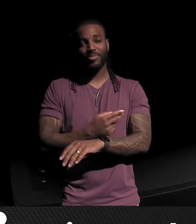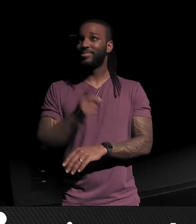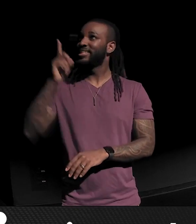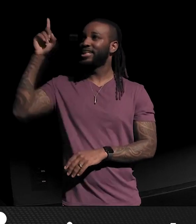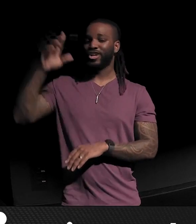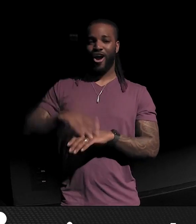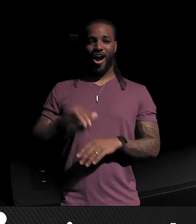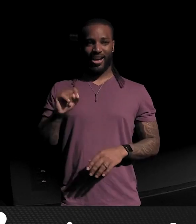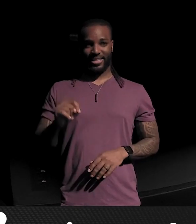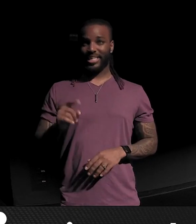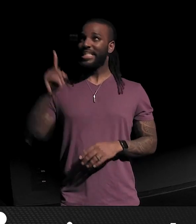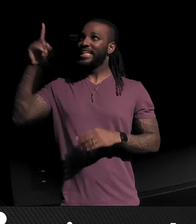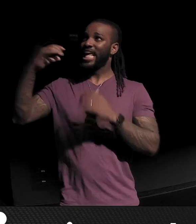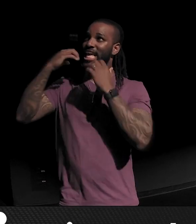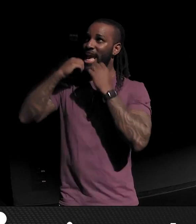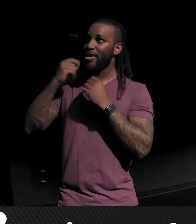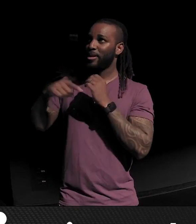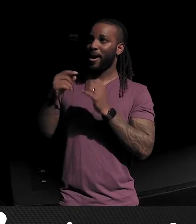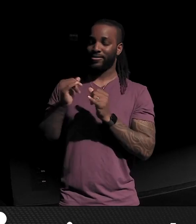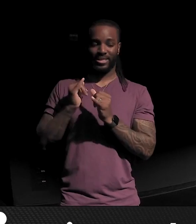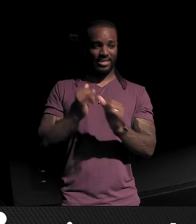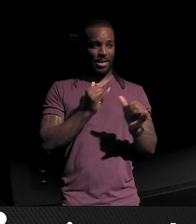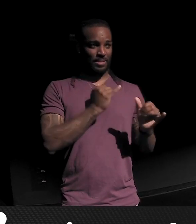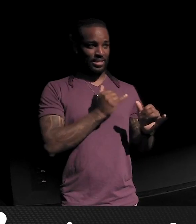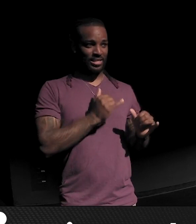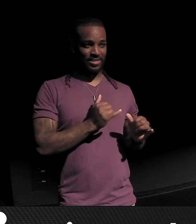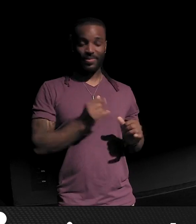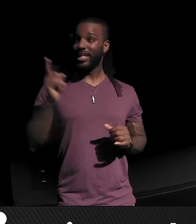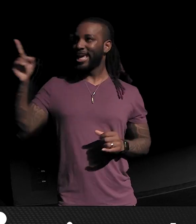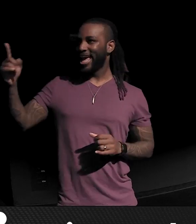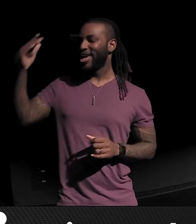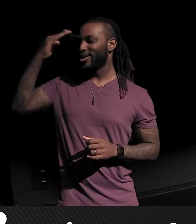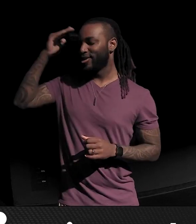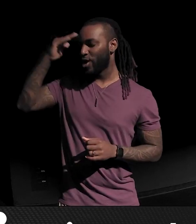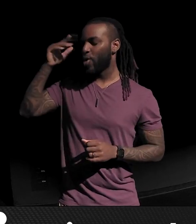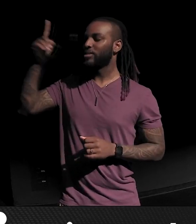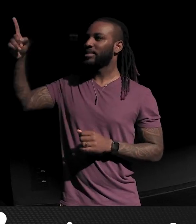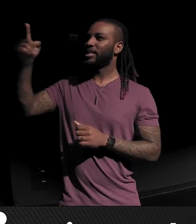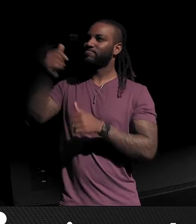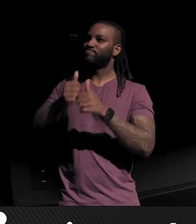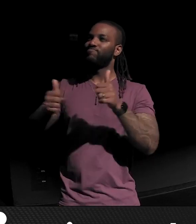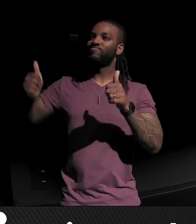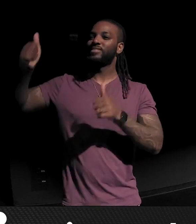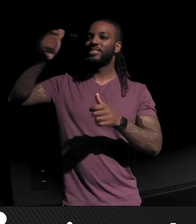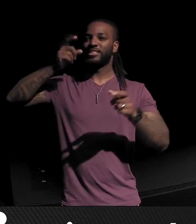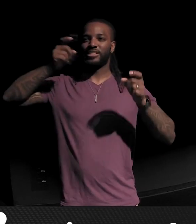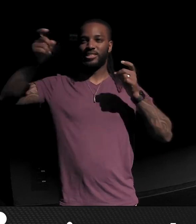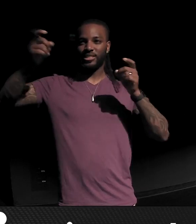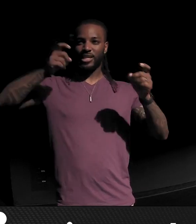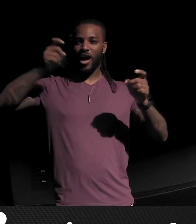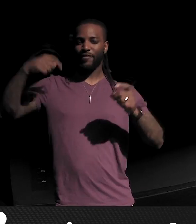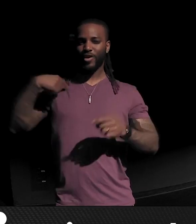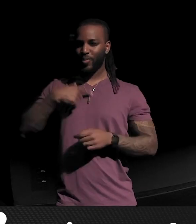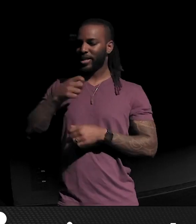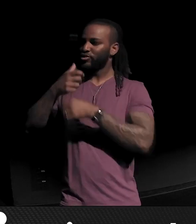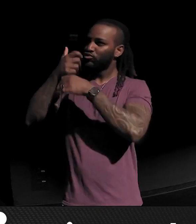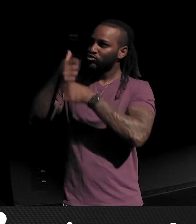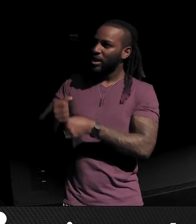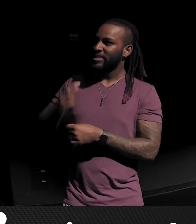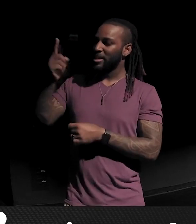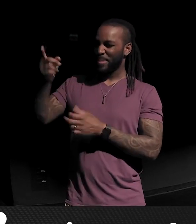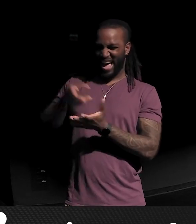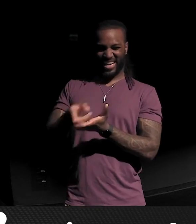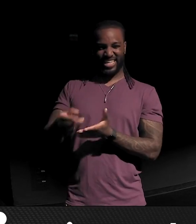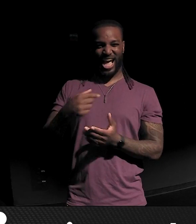what we care about, right? He knows. He's sovereign. He's in control. He can be trusted. I honestly wonder